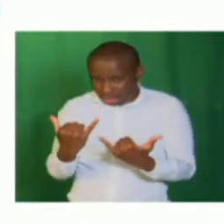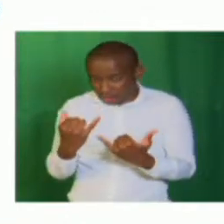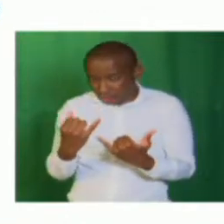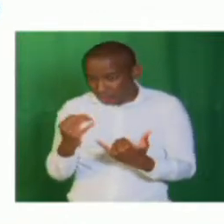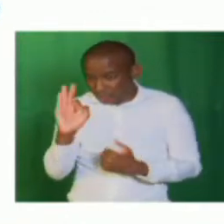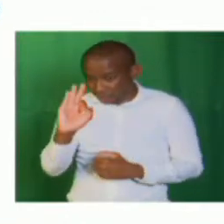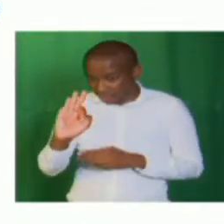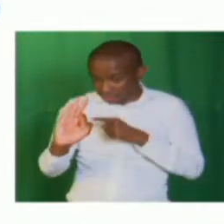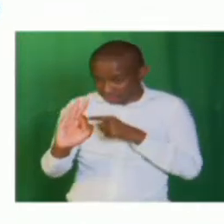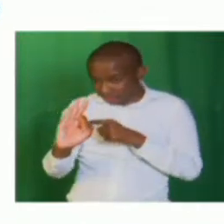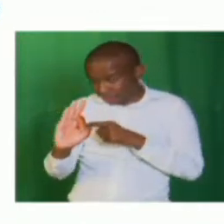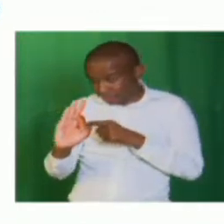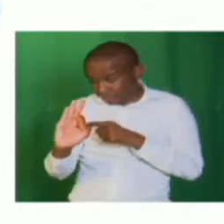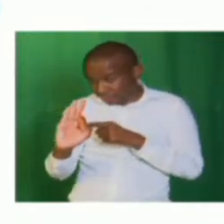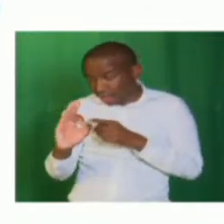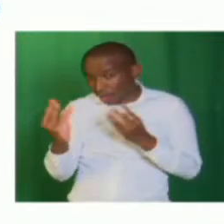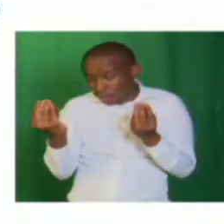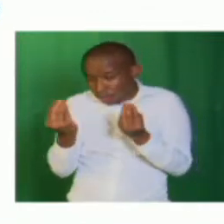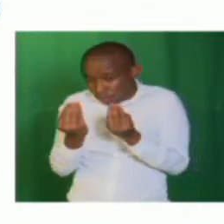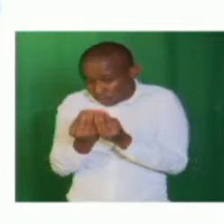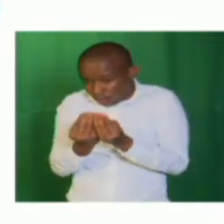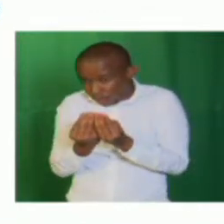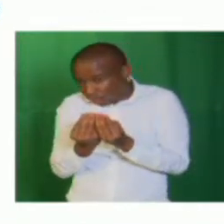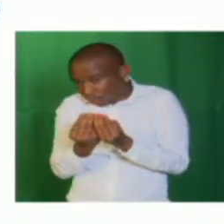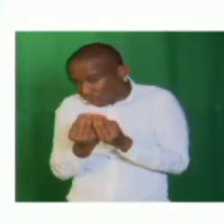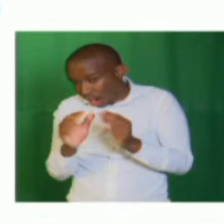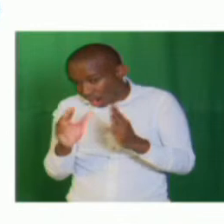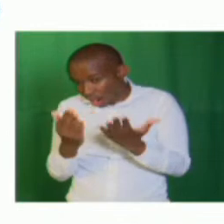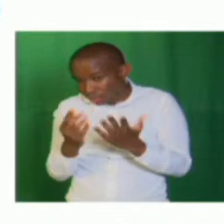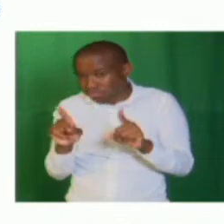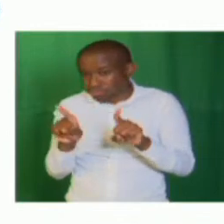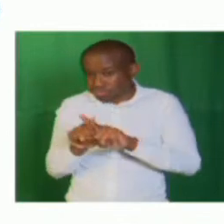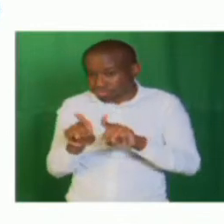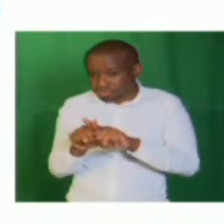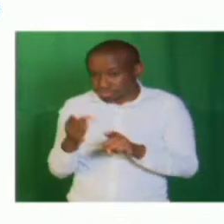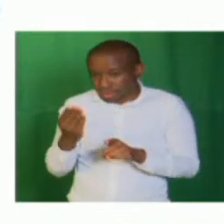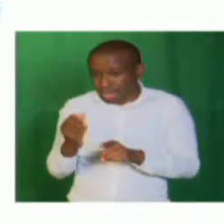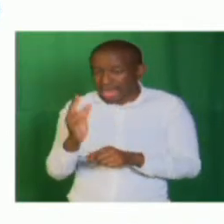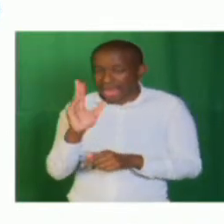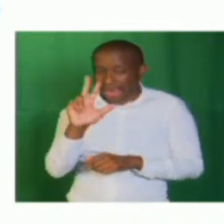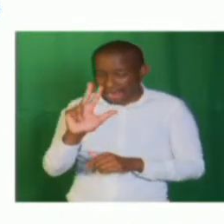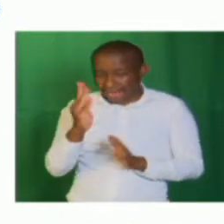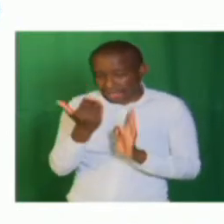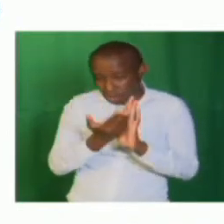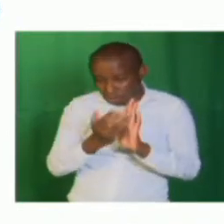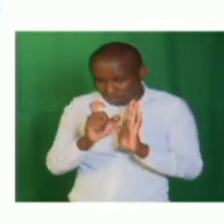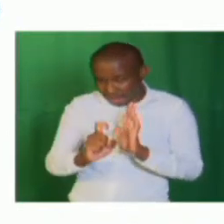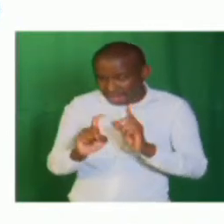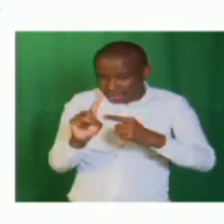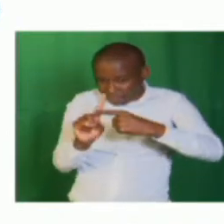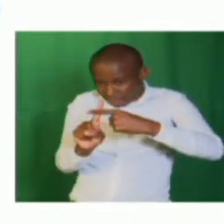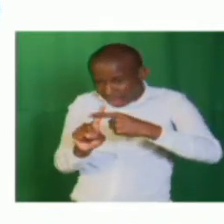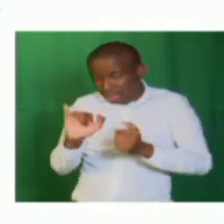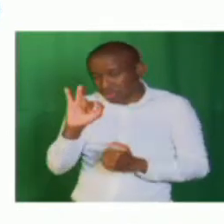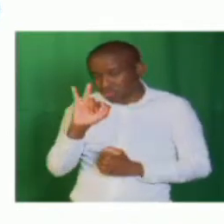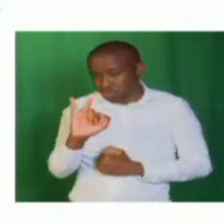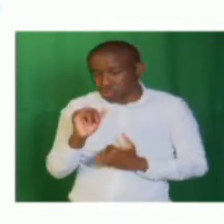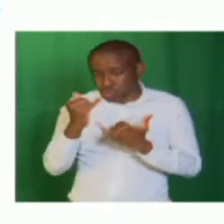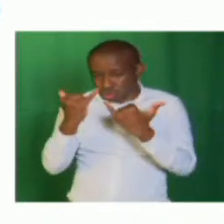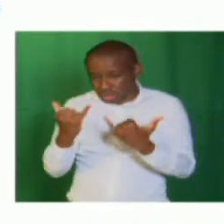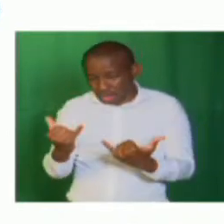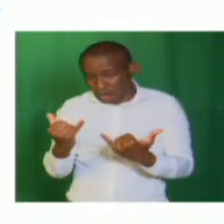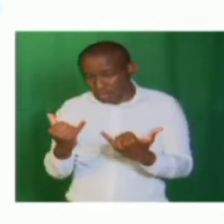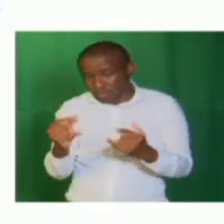function, our composite function, once we have combined them, it will be 8 over x plus 2. So that's how